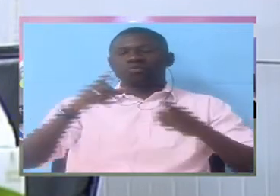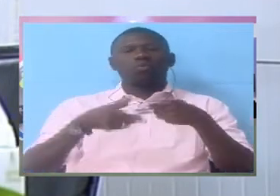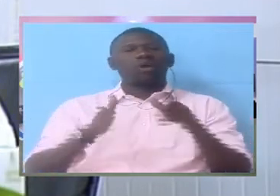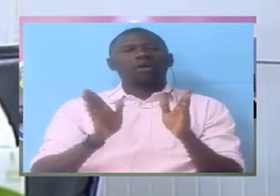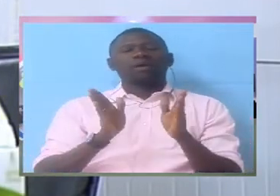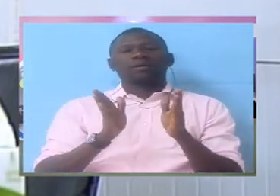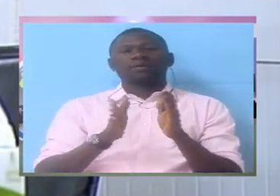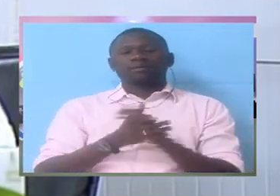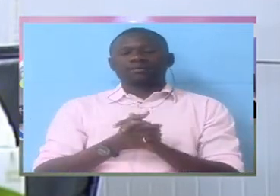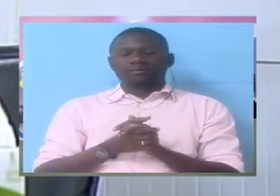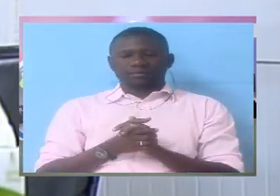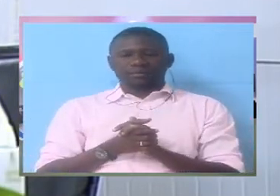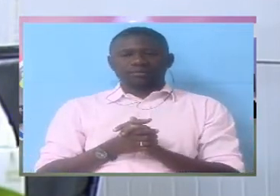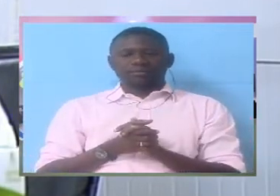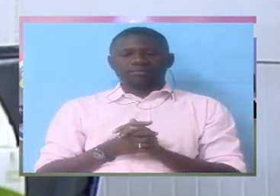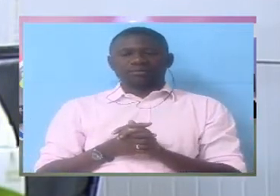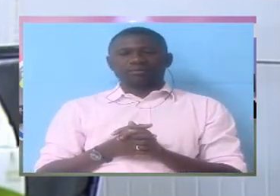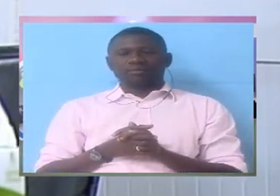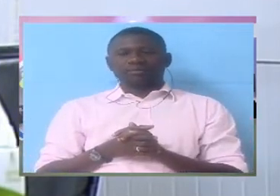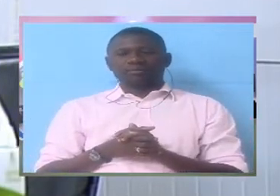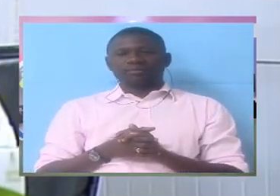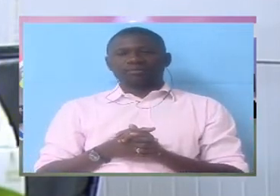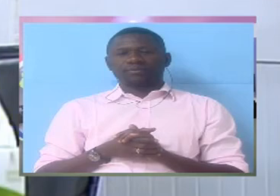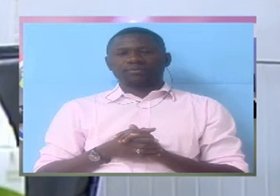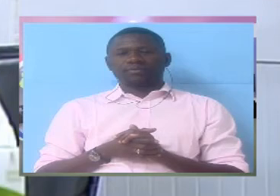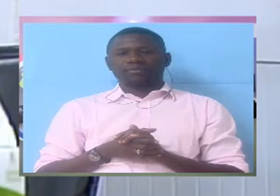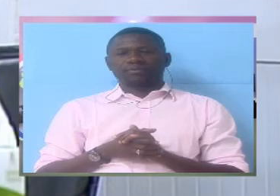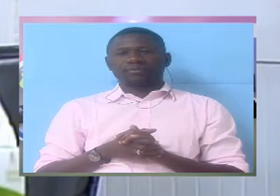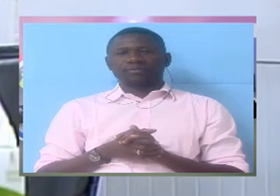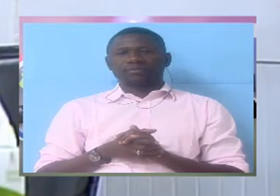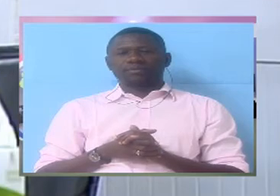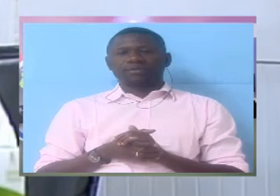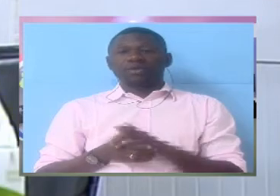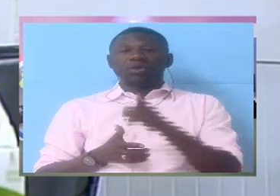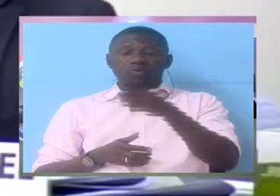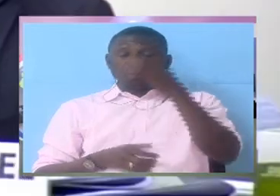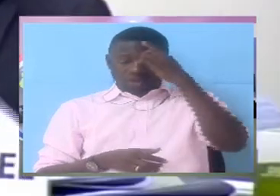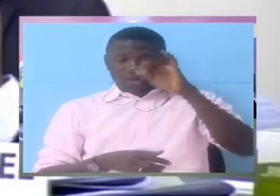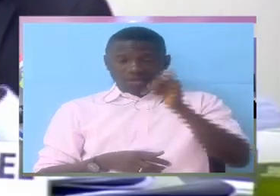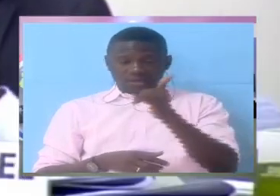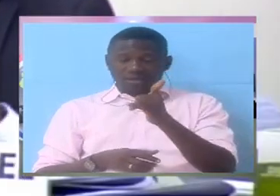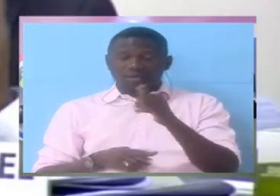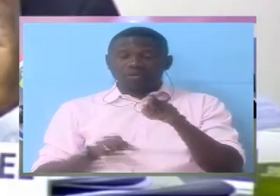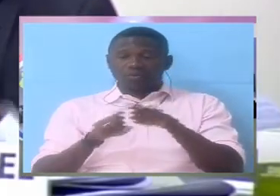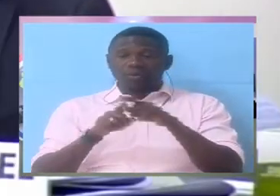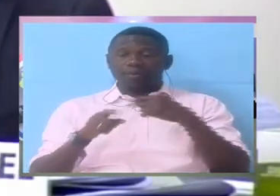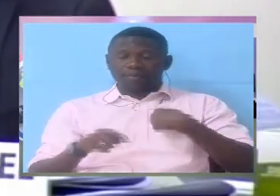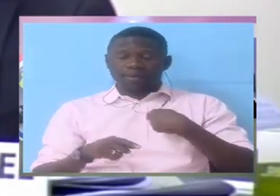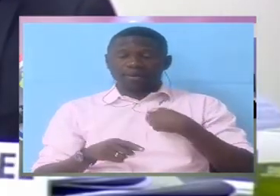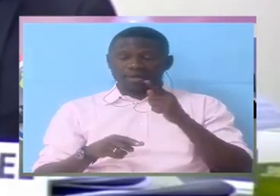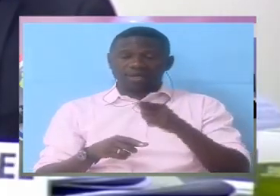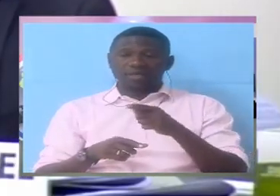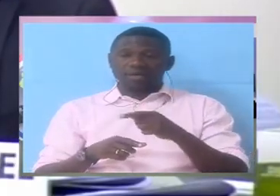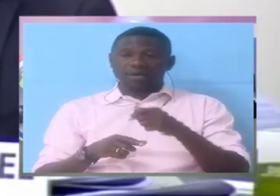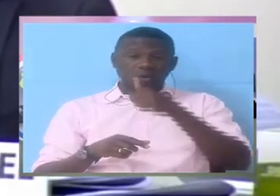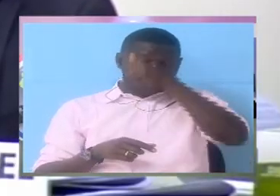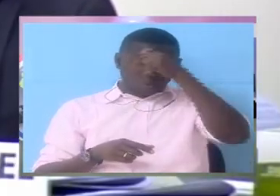amunta inin kullo le kata e kasilo menta. You would agree with me that operationally